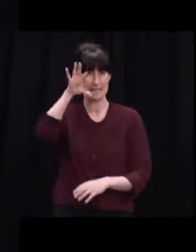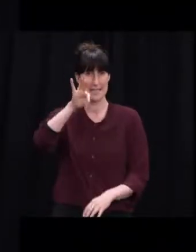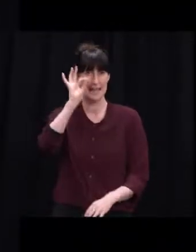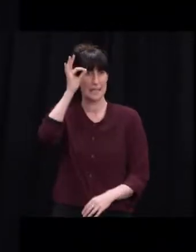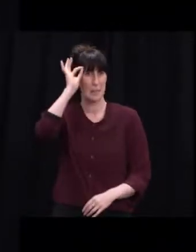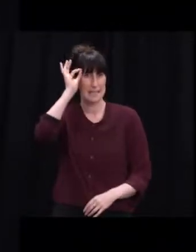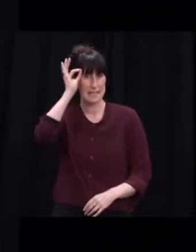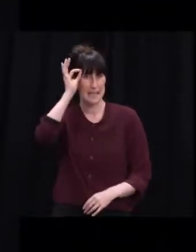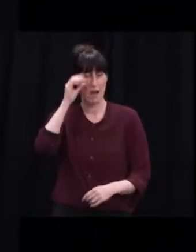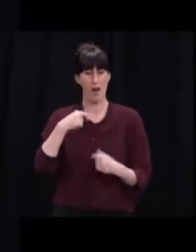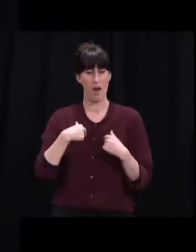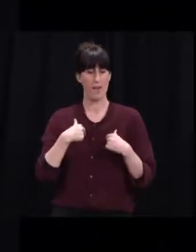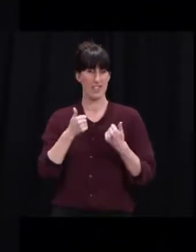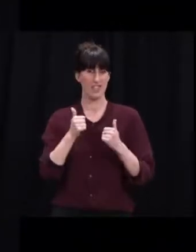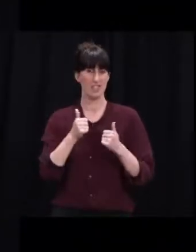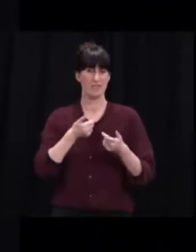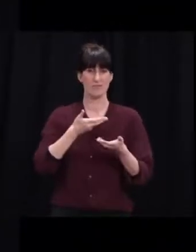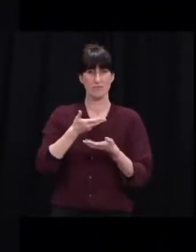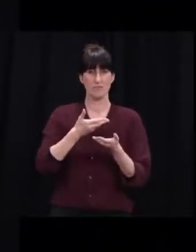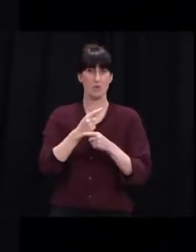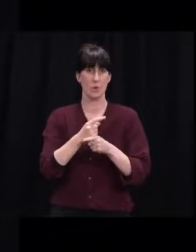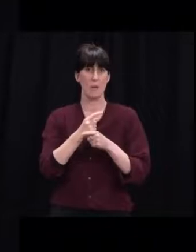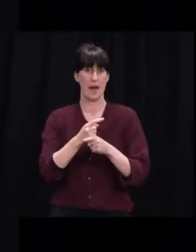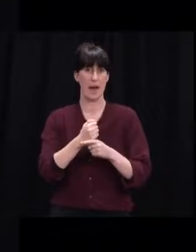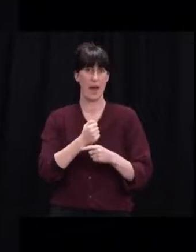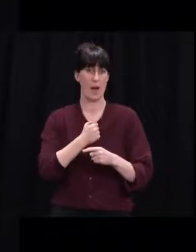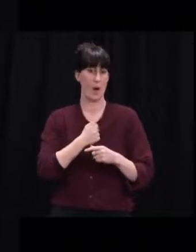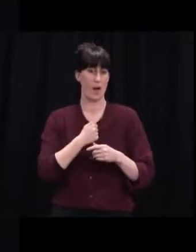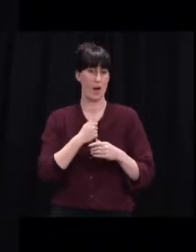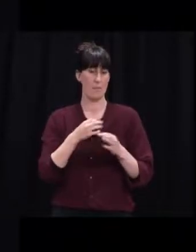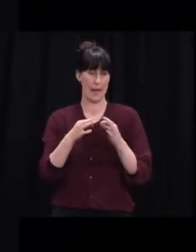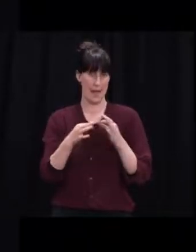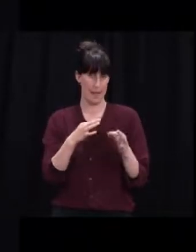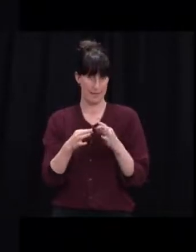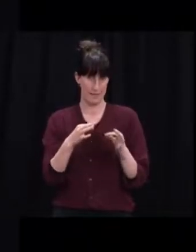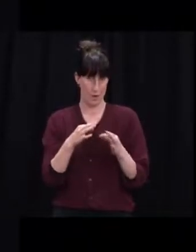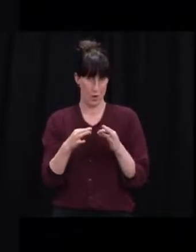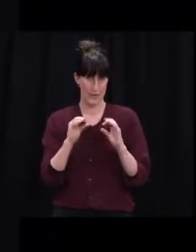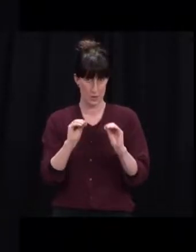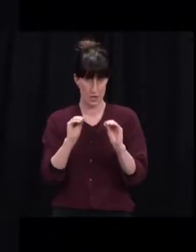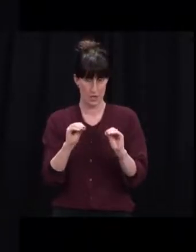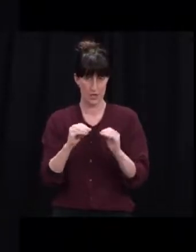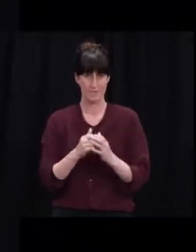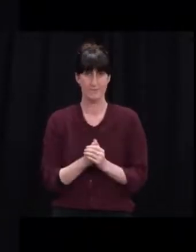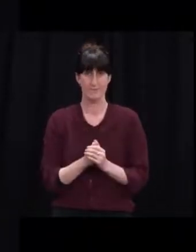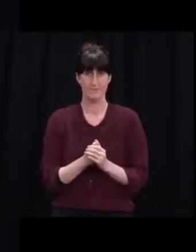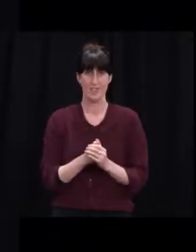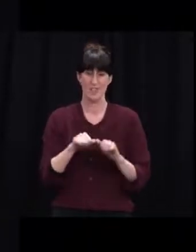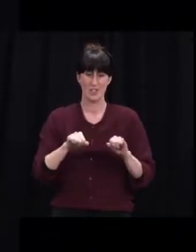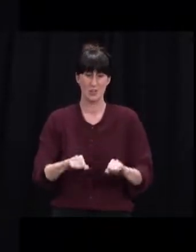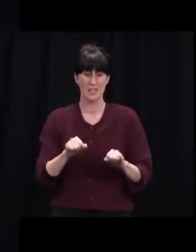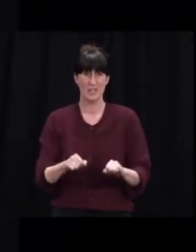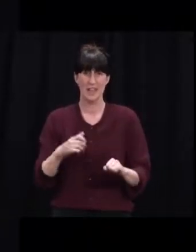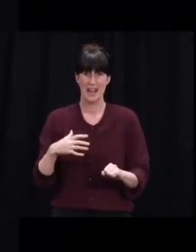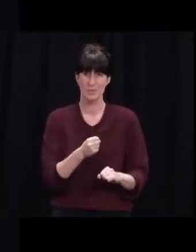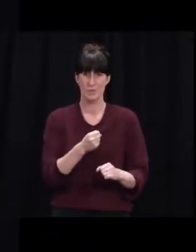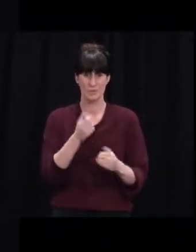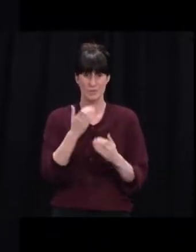tuned into the Education Select Committee this morning, where I spoke about the education system's response to